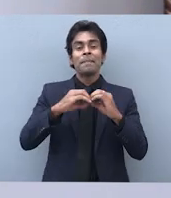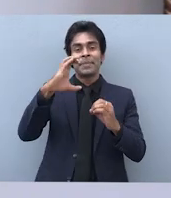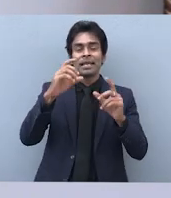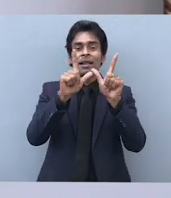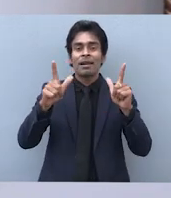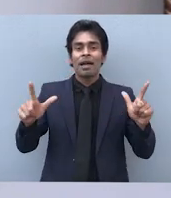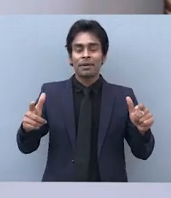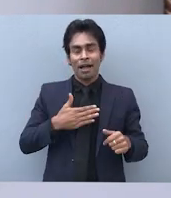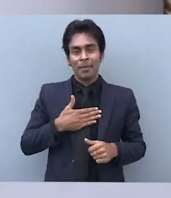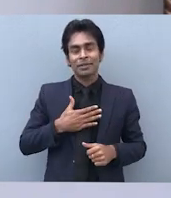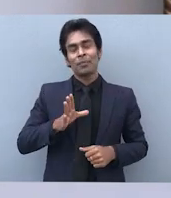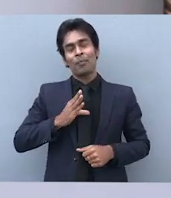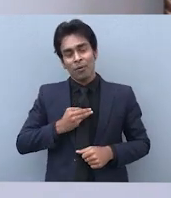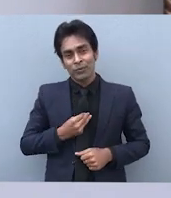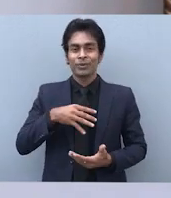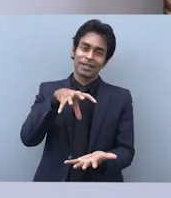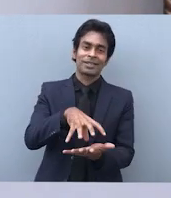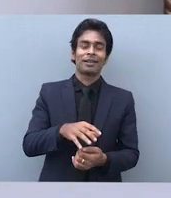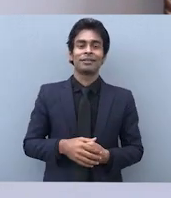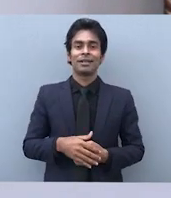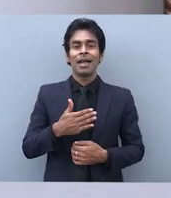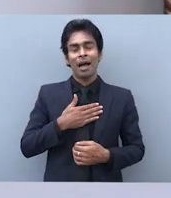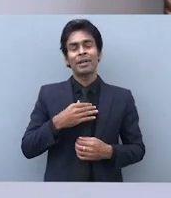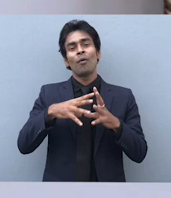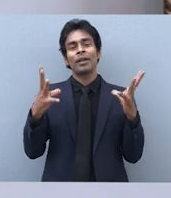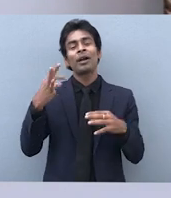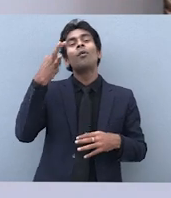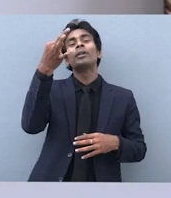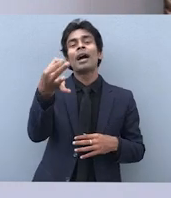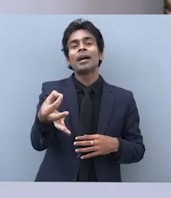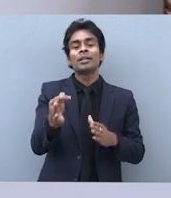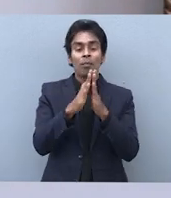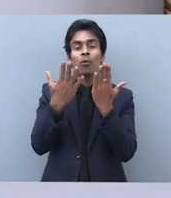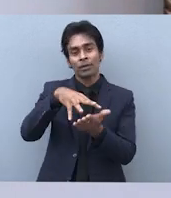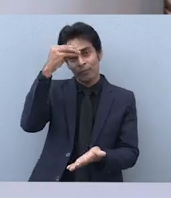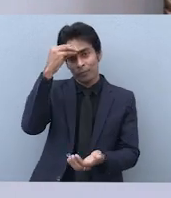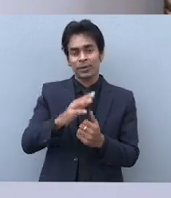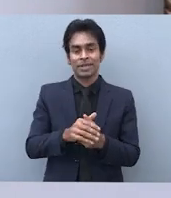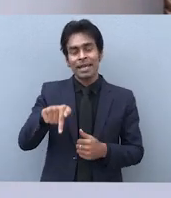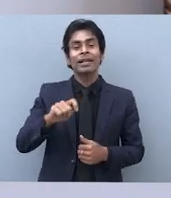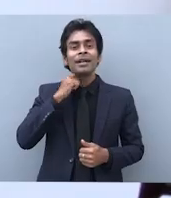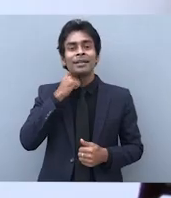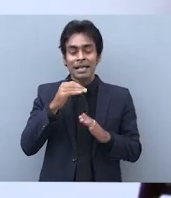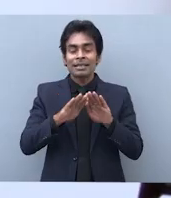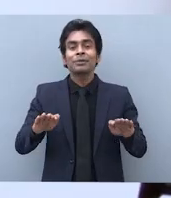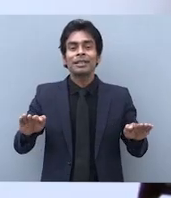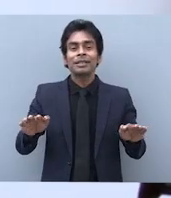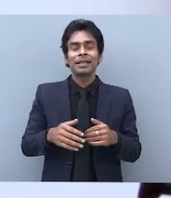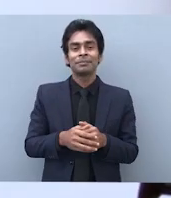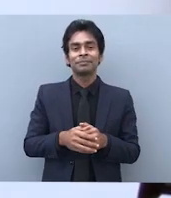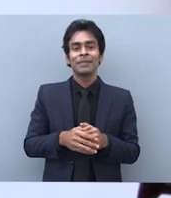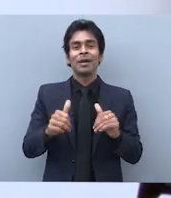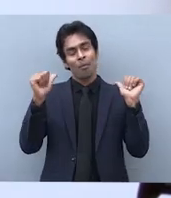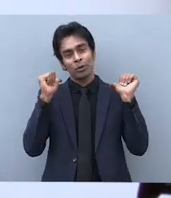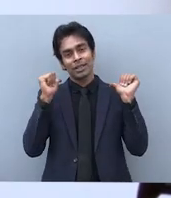for us youngsters to sit and gossip, have some free time, have some time, space for ourselves. Next, I came to